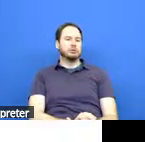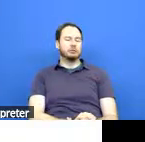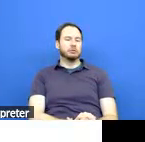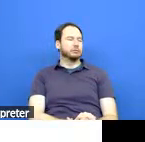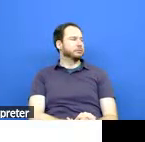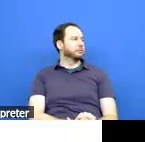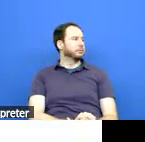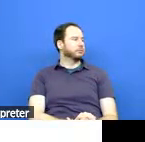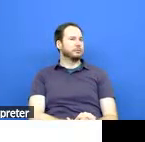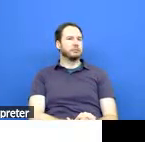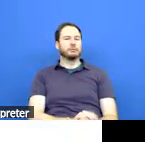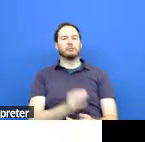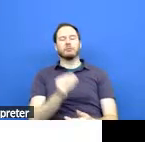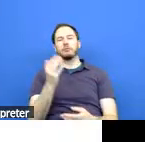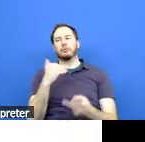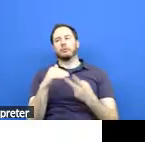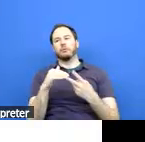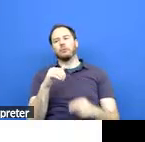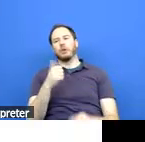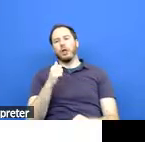for. And then the other